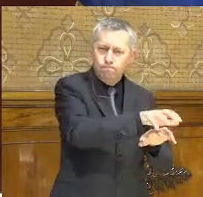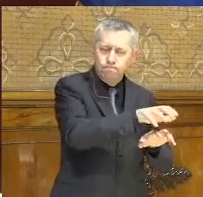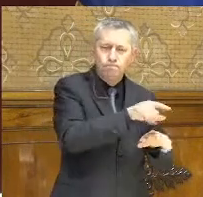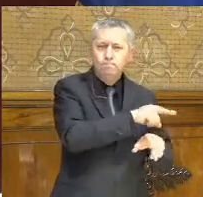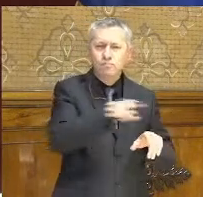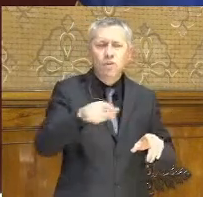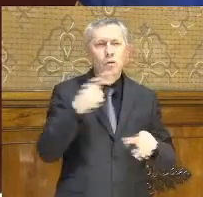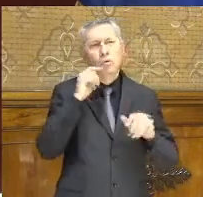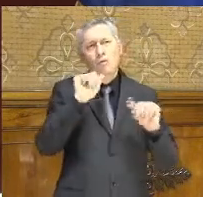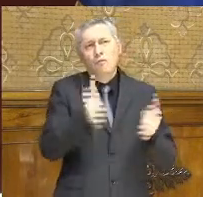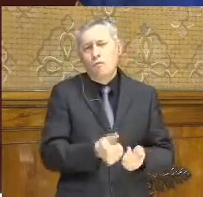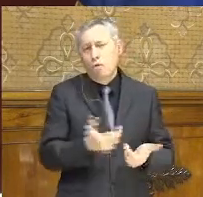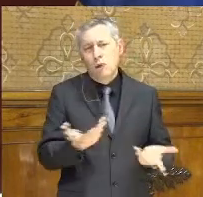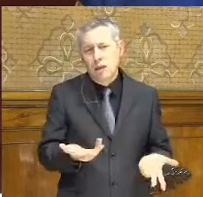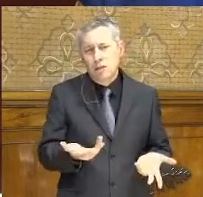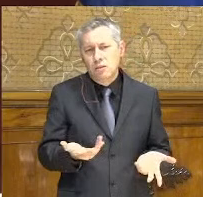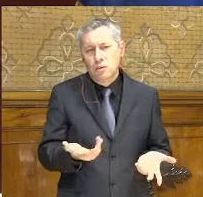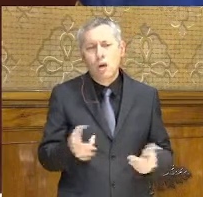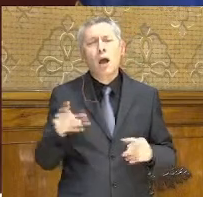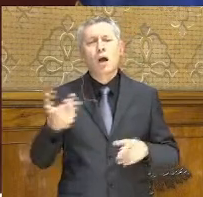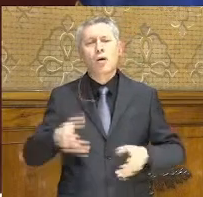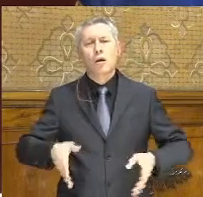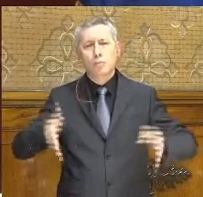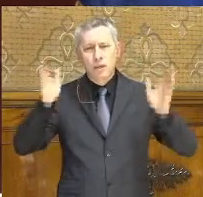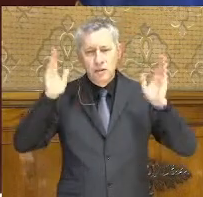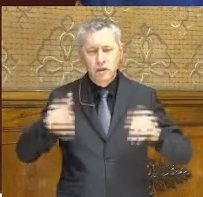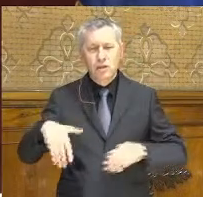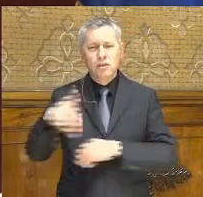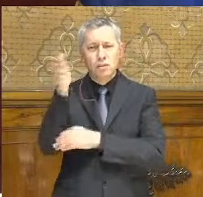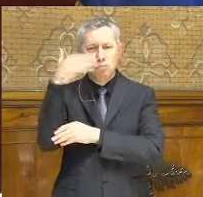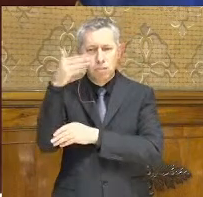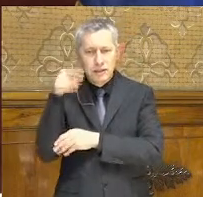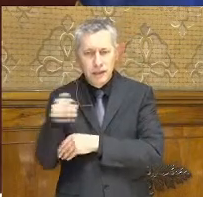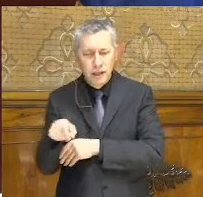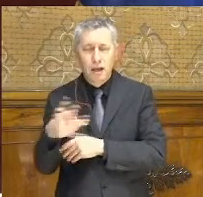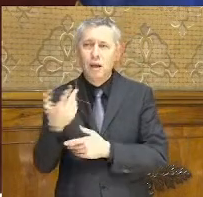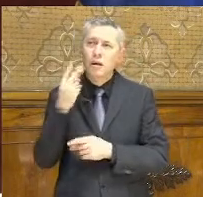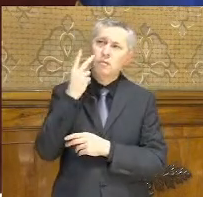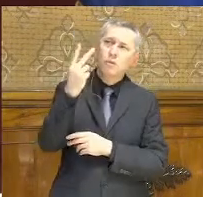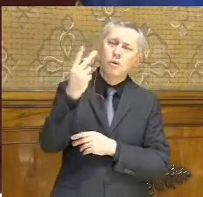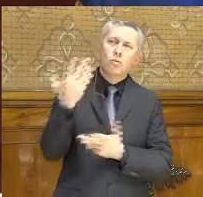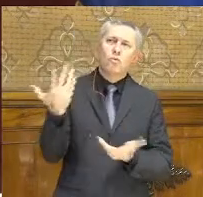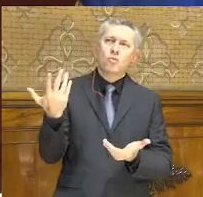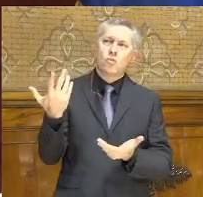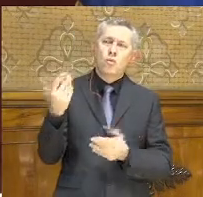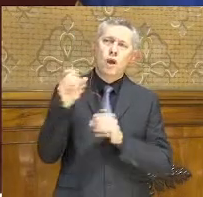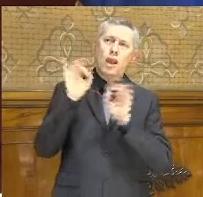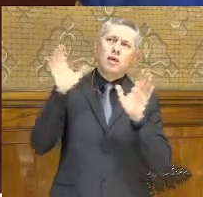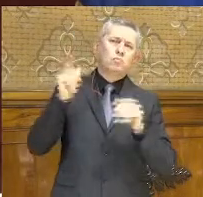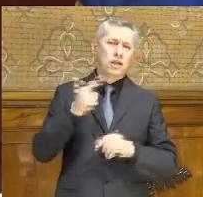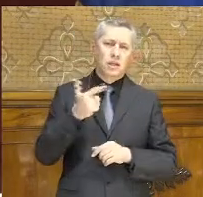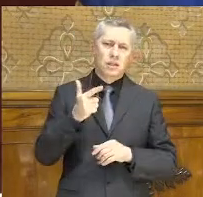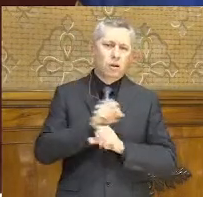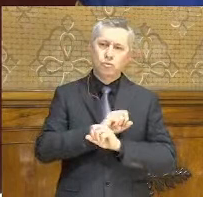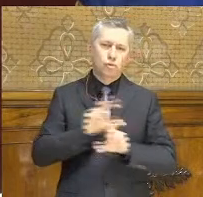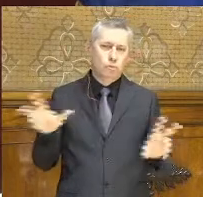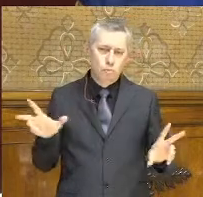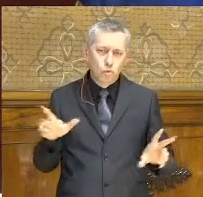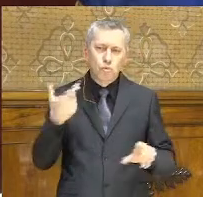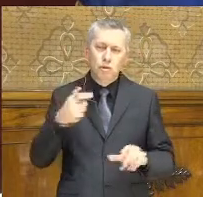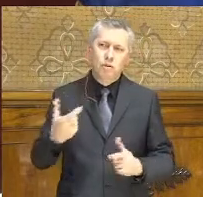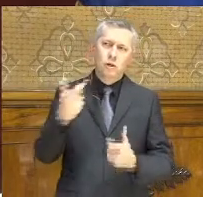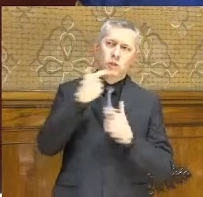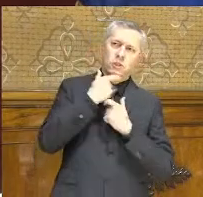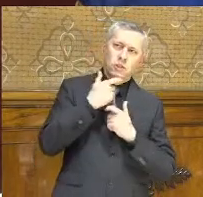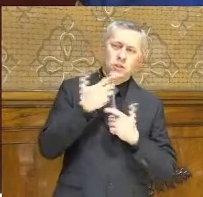flags and government buildings cease to be the symbols of the nation. And this notion of